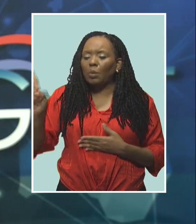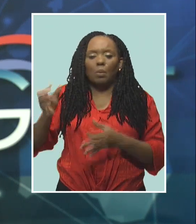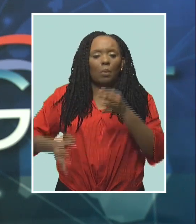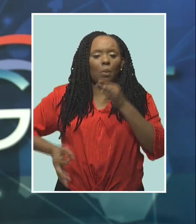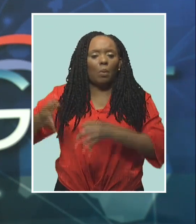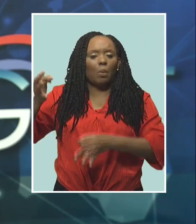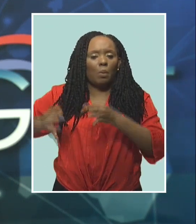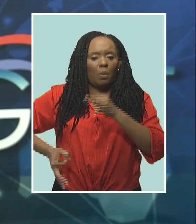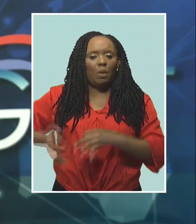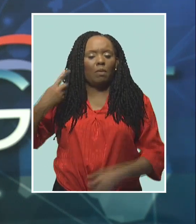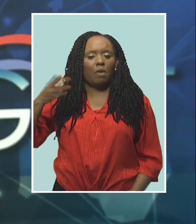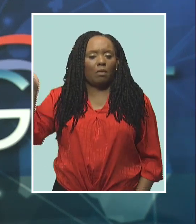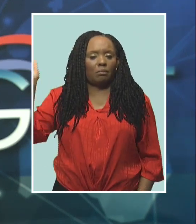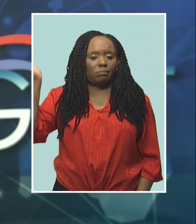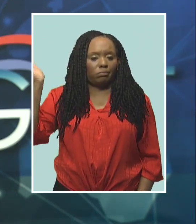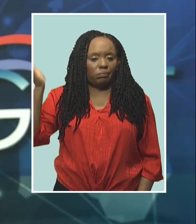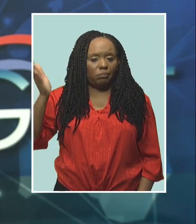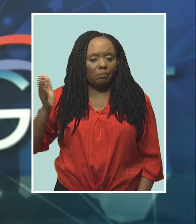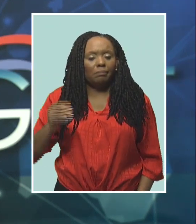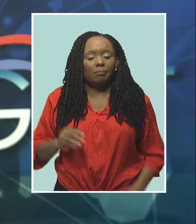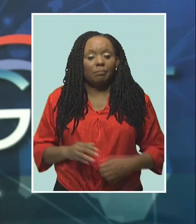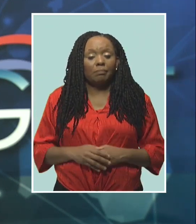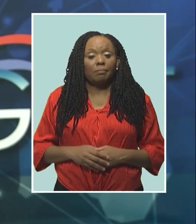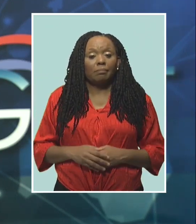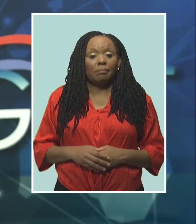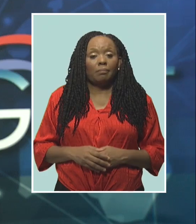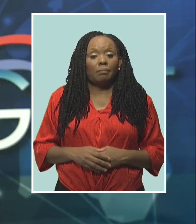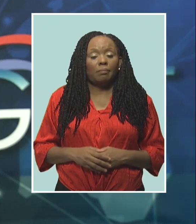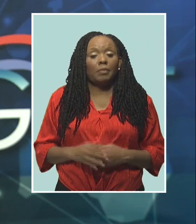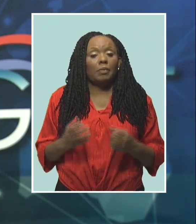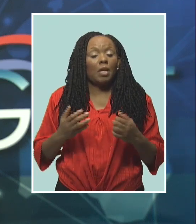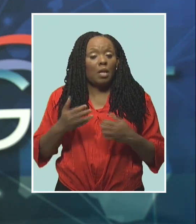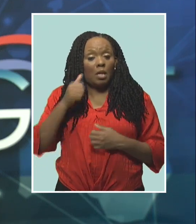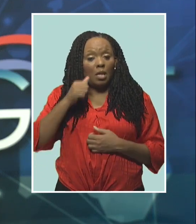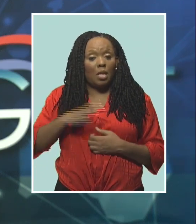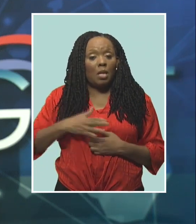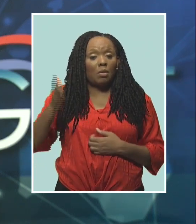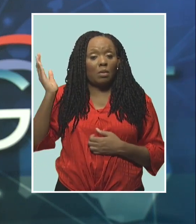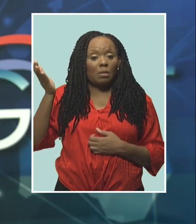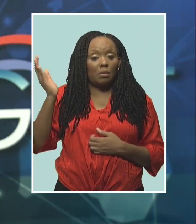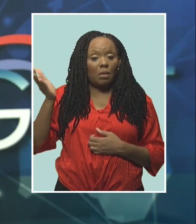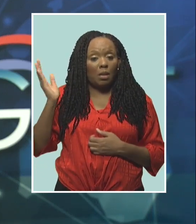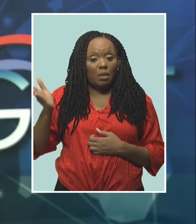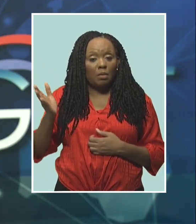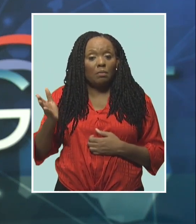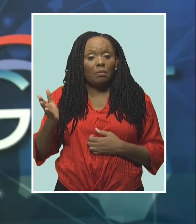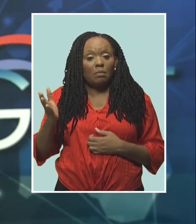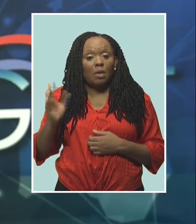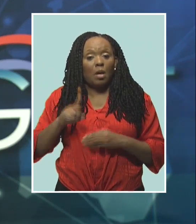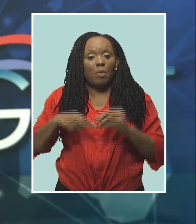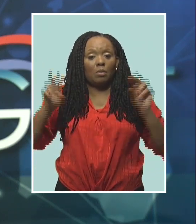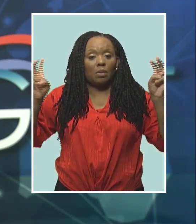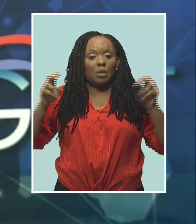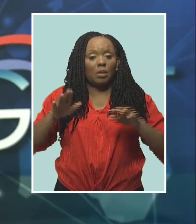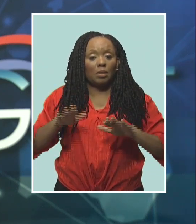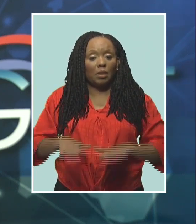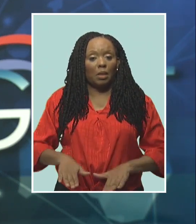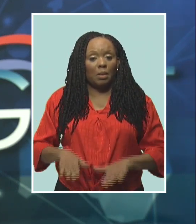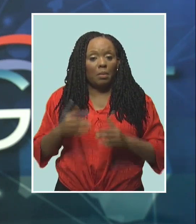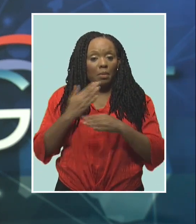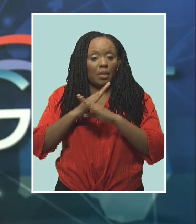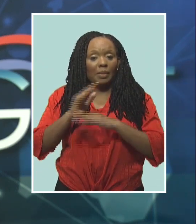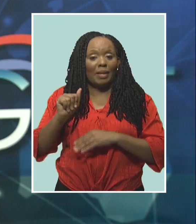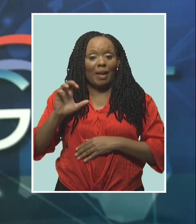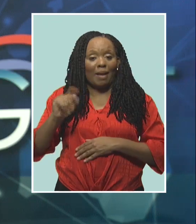they are duty bearers. She was speaking during her presentation on the Child Protection Act at a Barbados Association of Medical